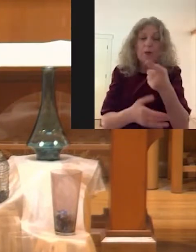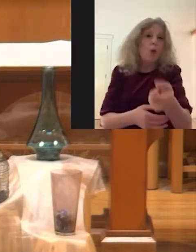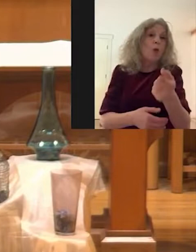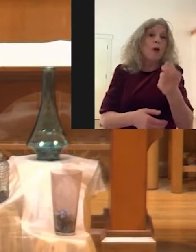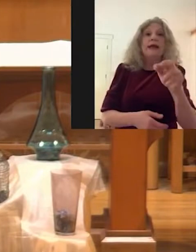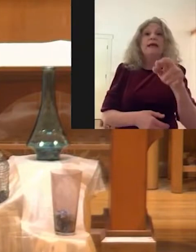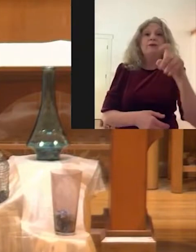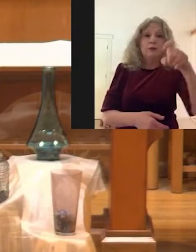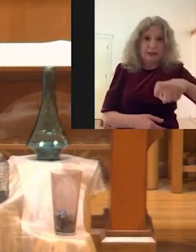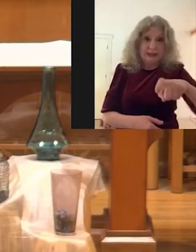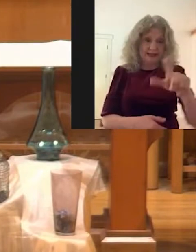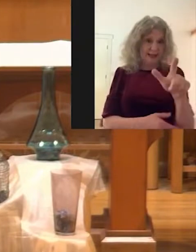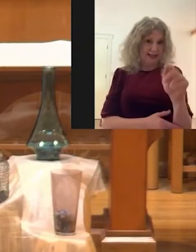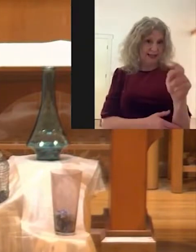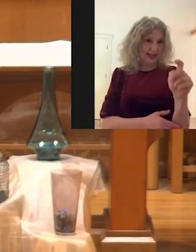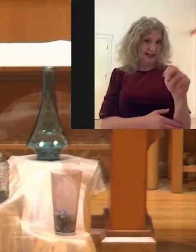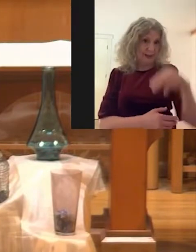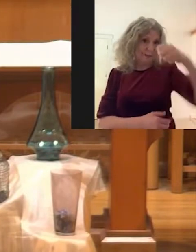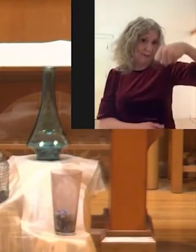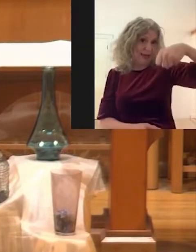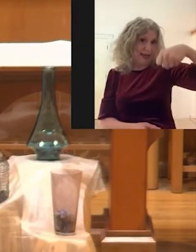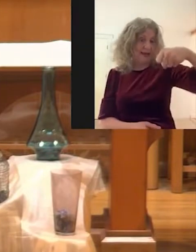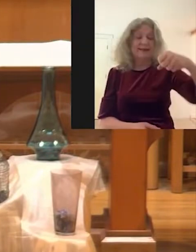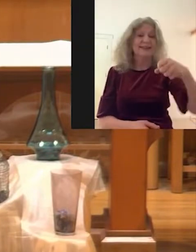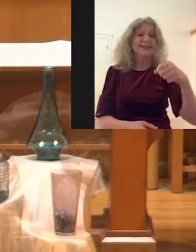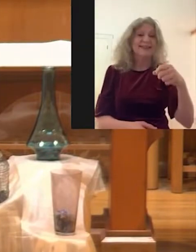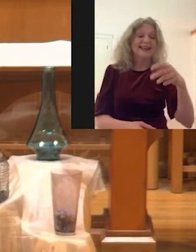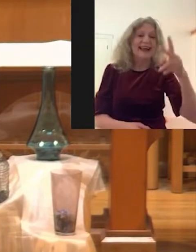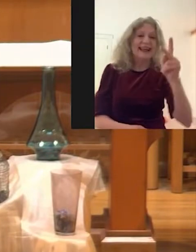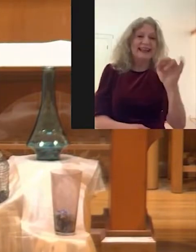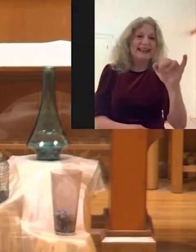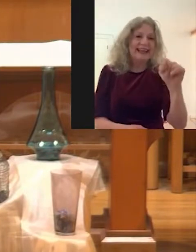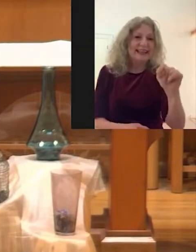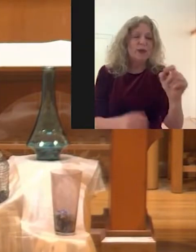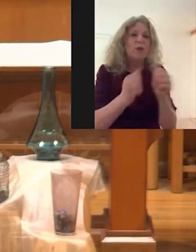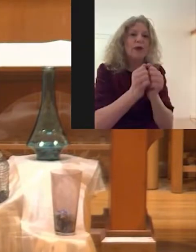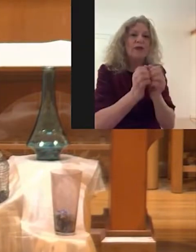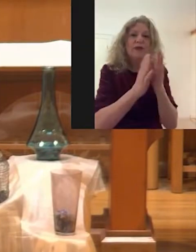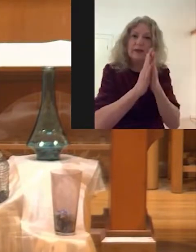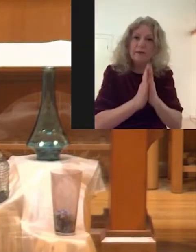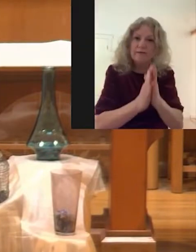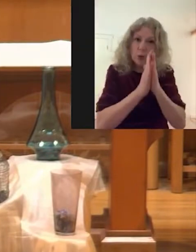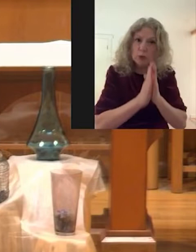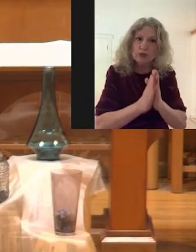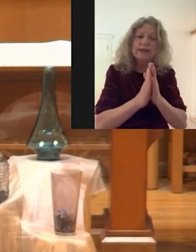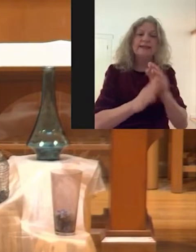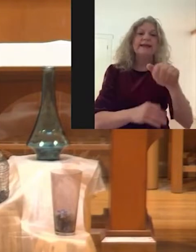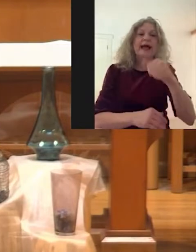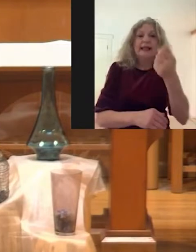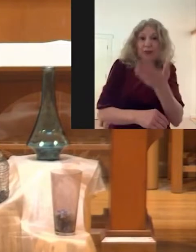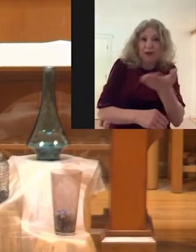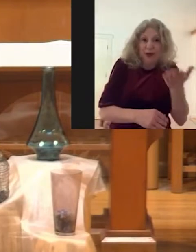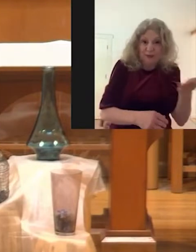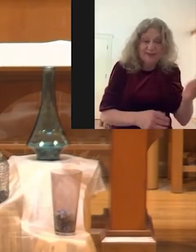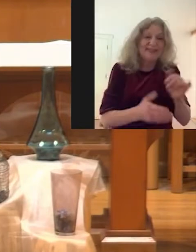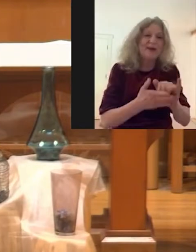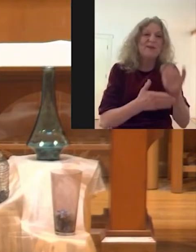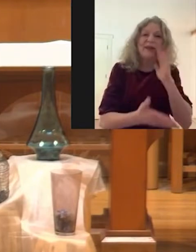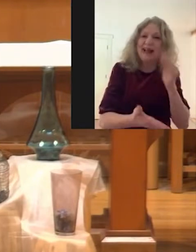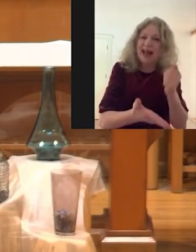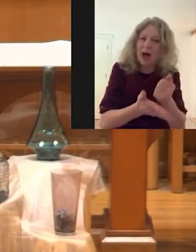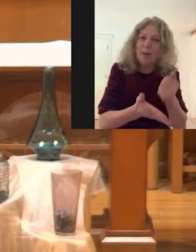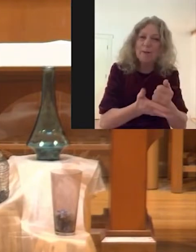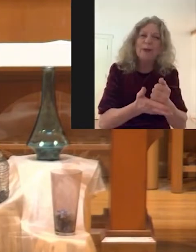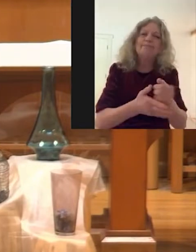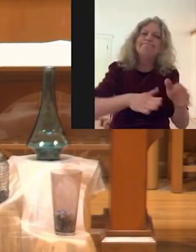bag, one of those kits that are available with devotions and other items that will help you to walk this Lenten